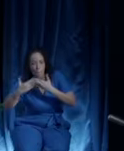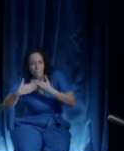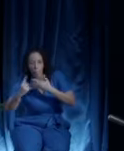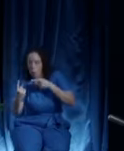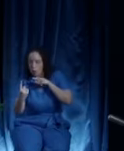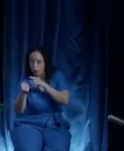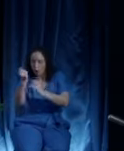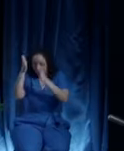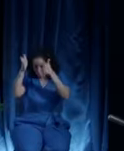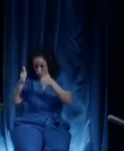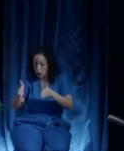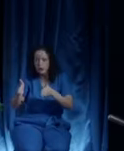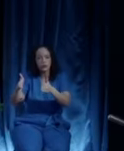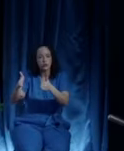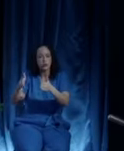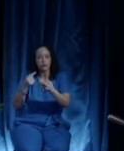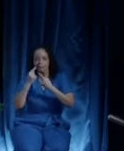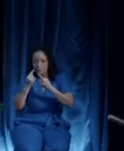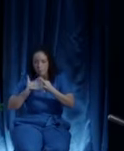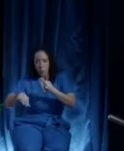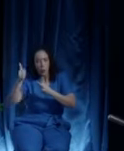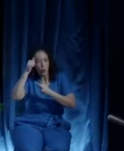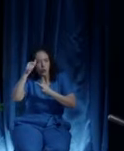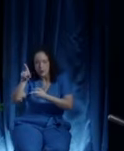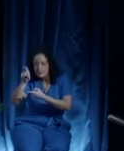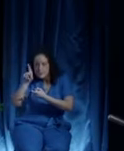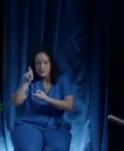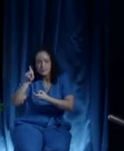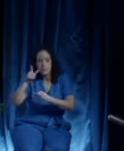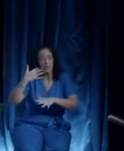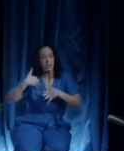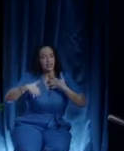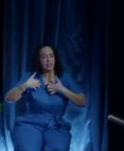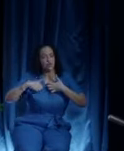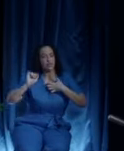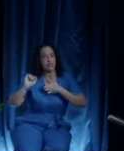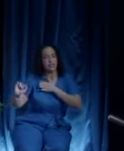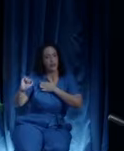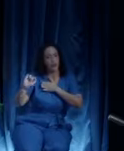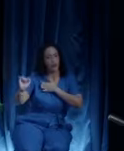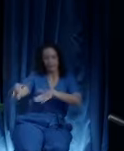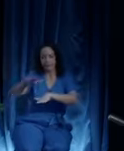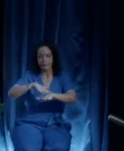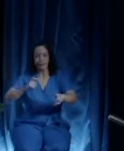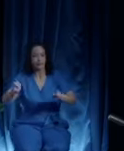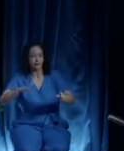an individual that I then came to an interest in her period, which actually, since she lived